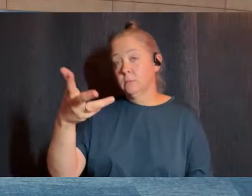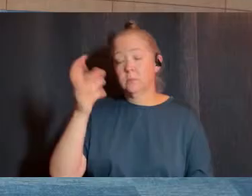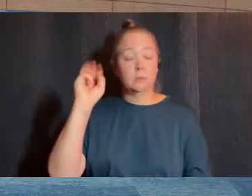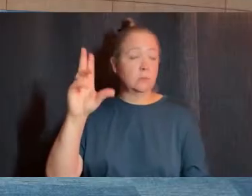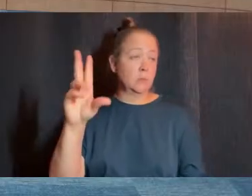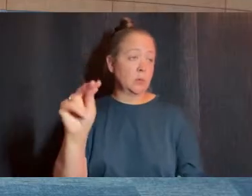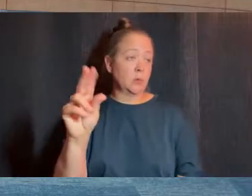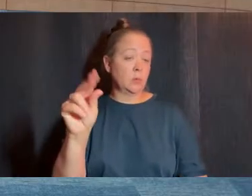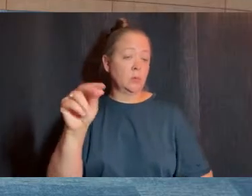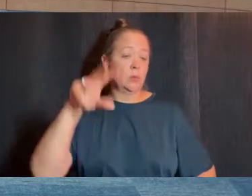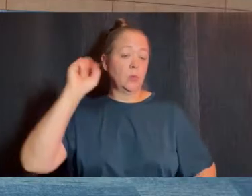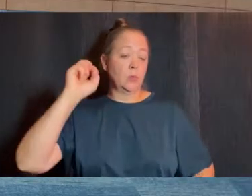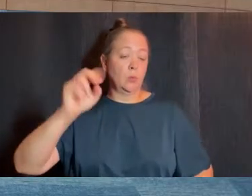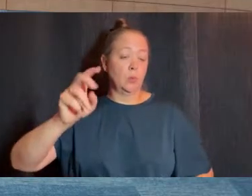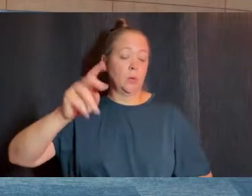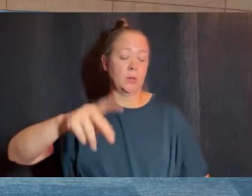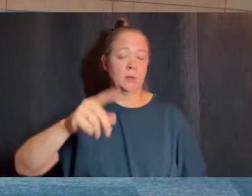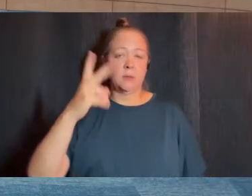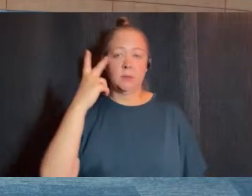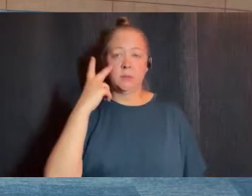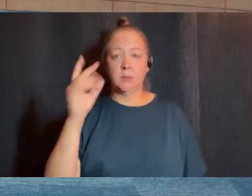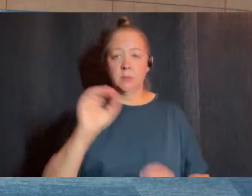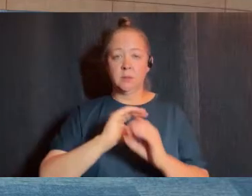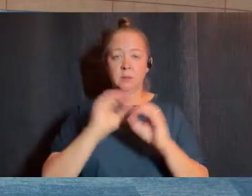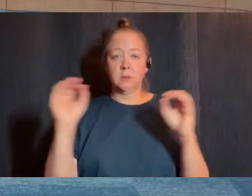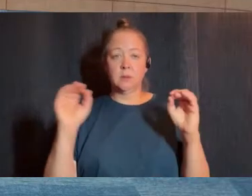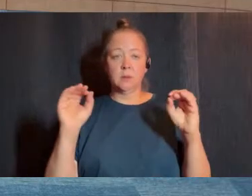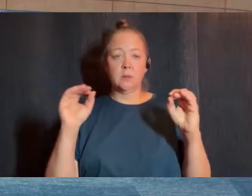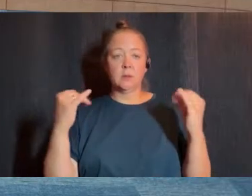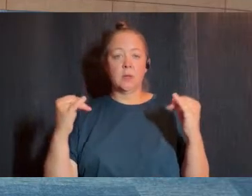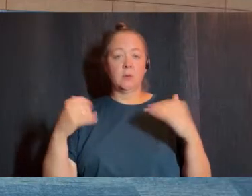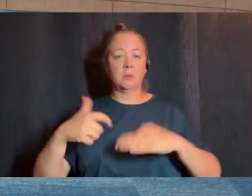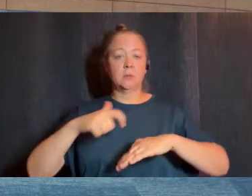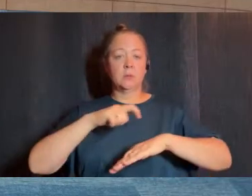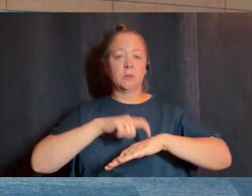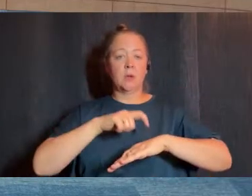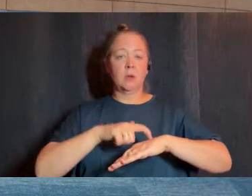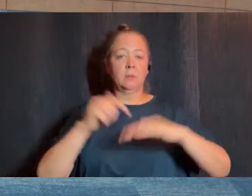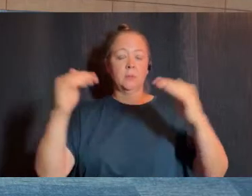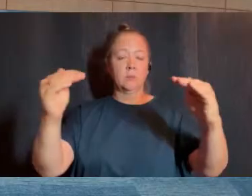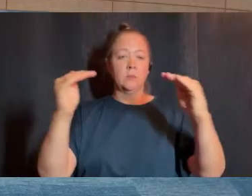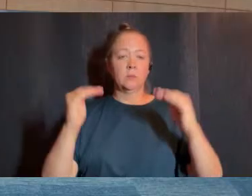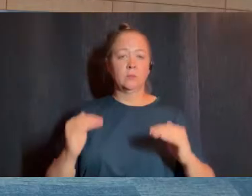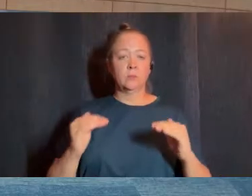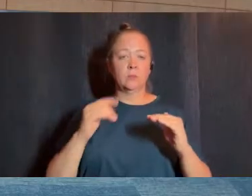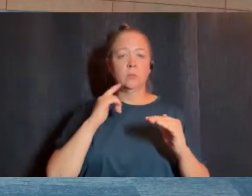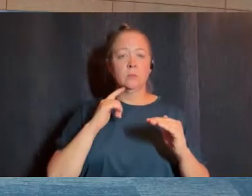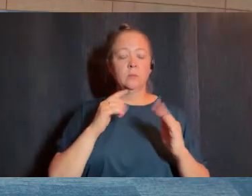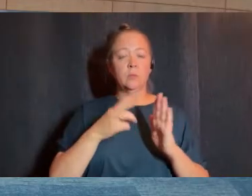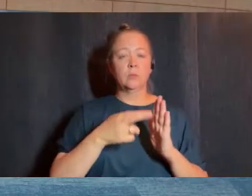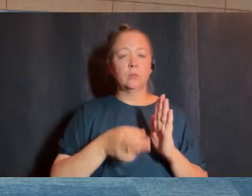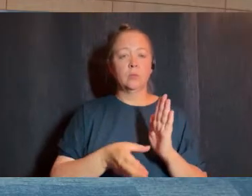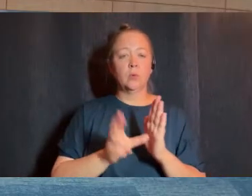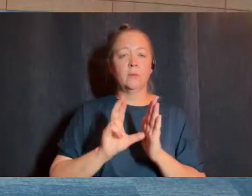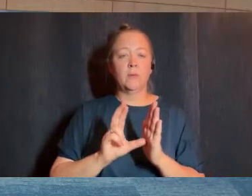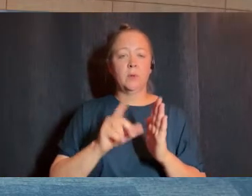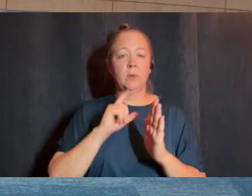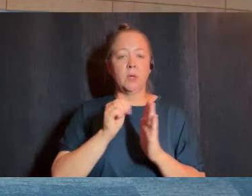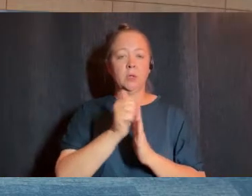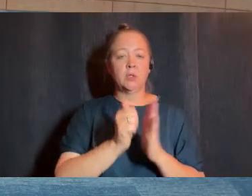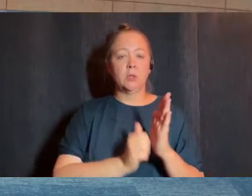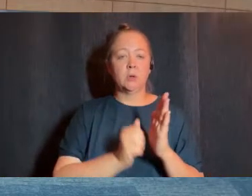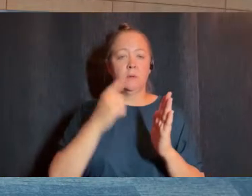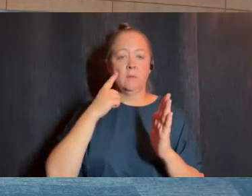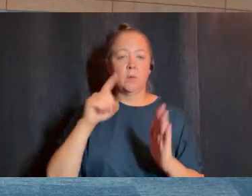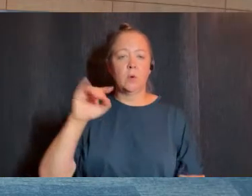Seeing none, it is time to review the agenda for the July work session